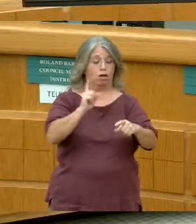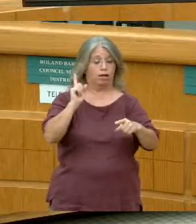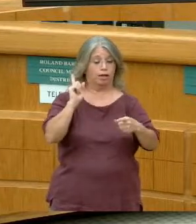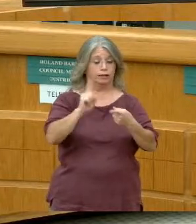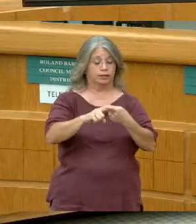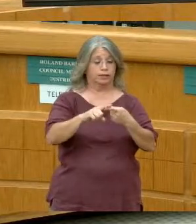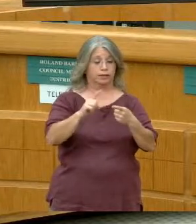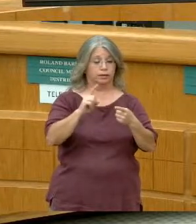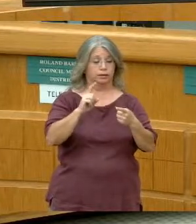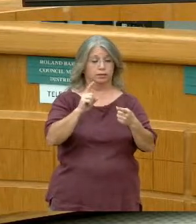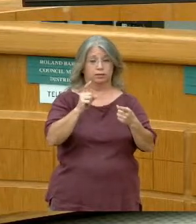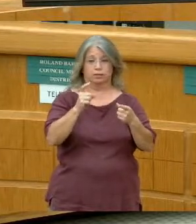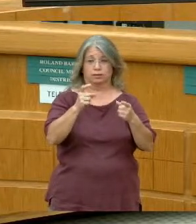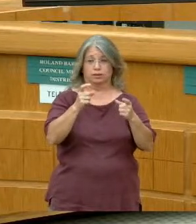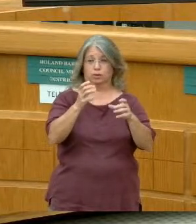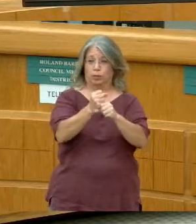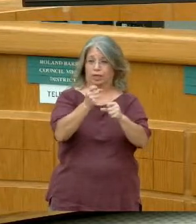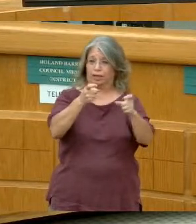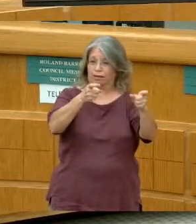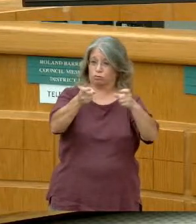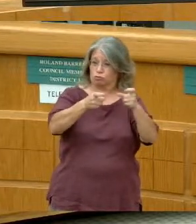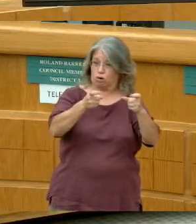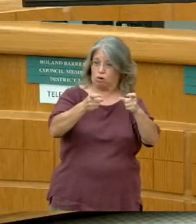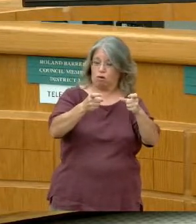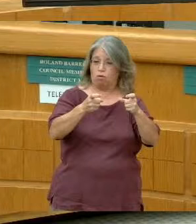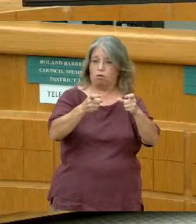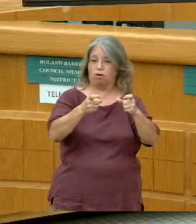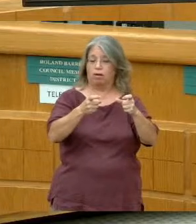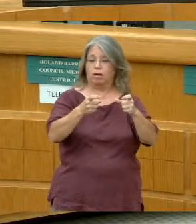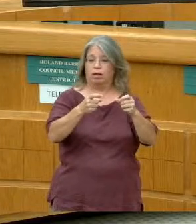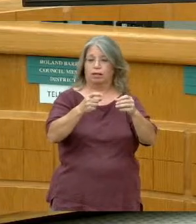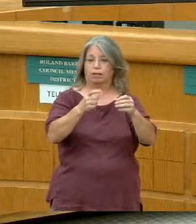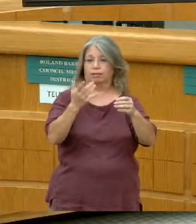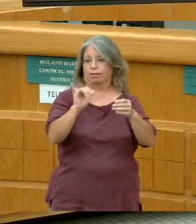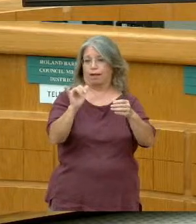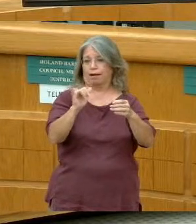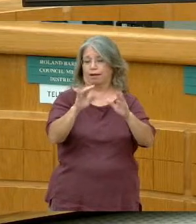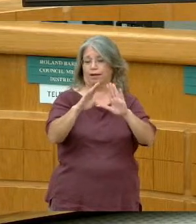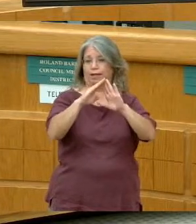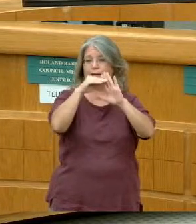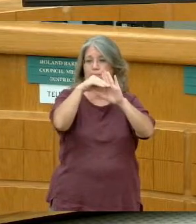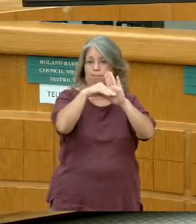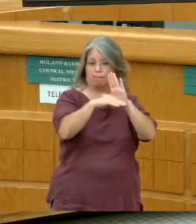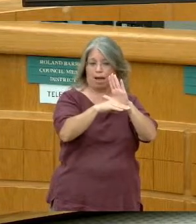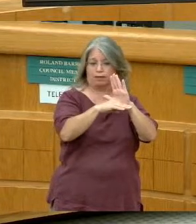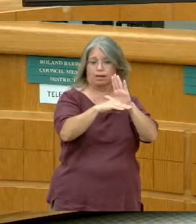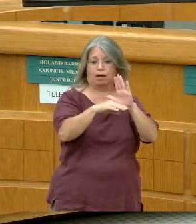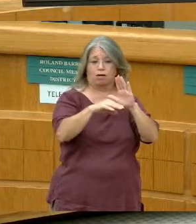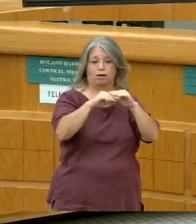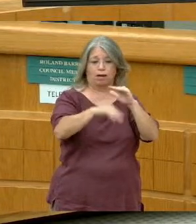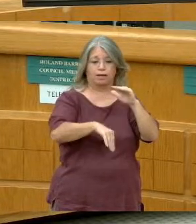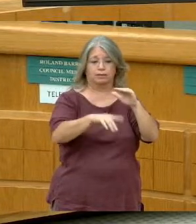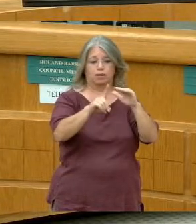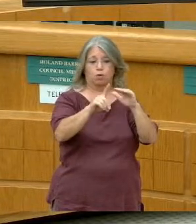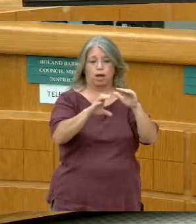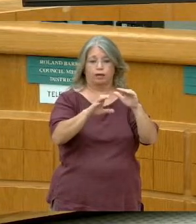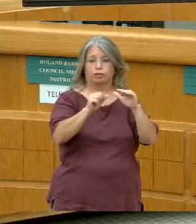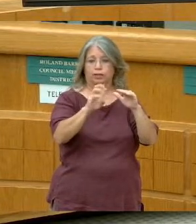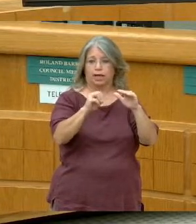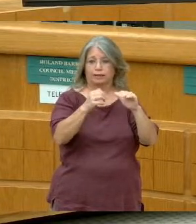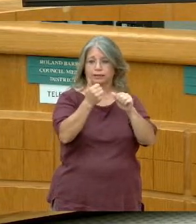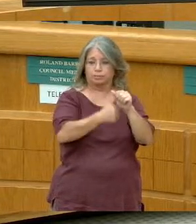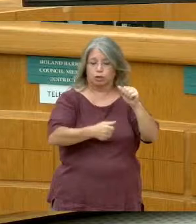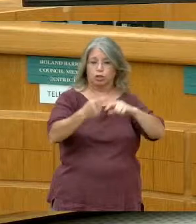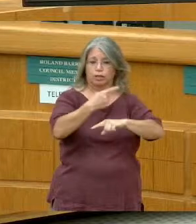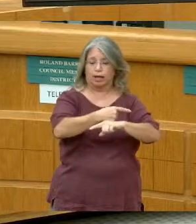this in terms of holding it down, getting it all the way back down to say, under 100 cases per day, under 50